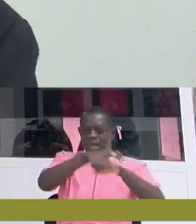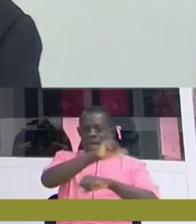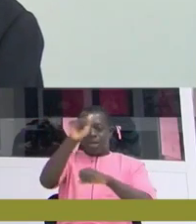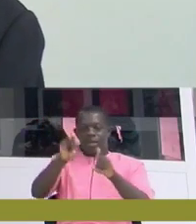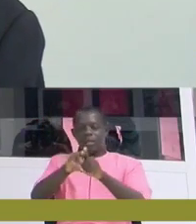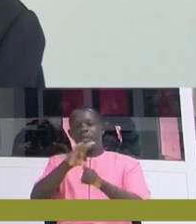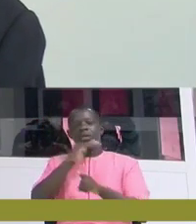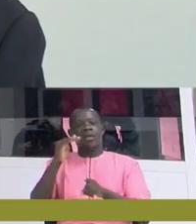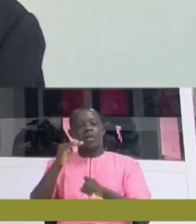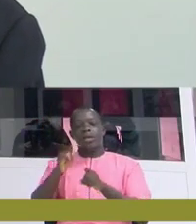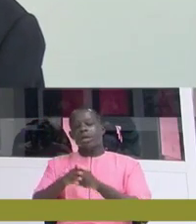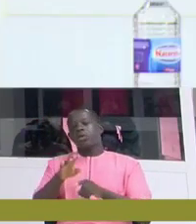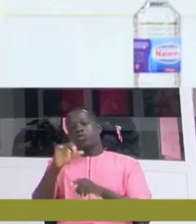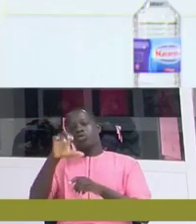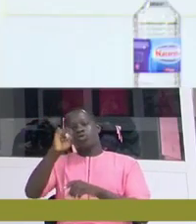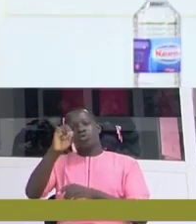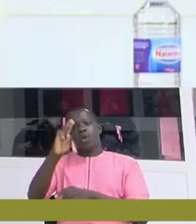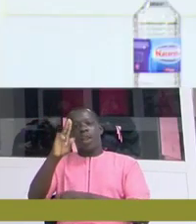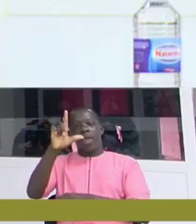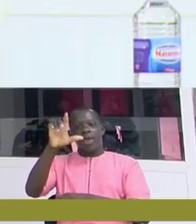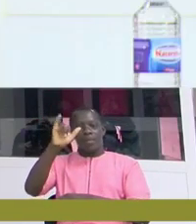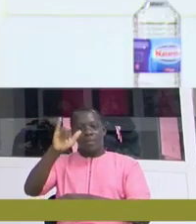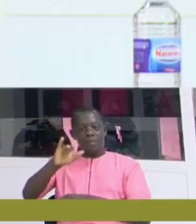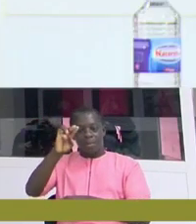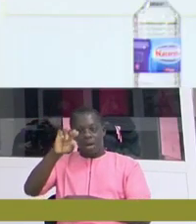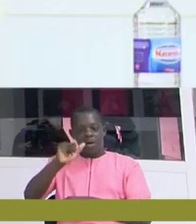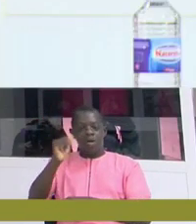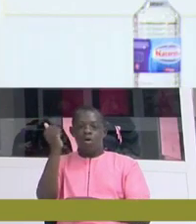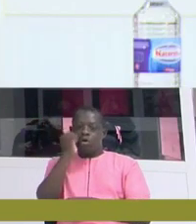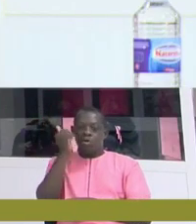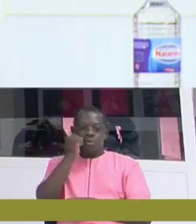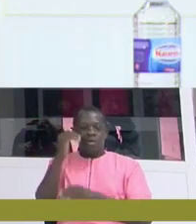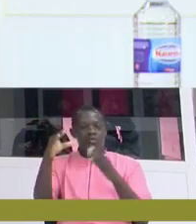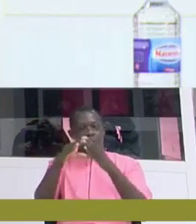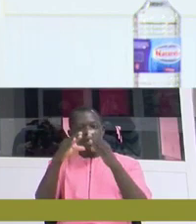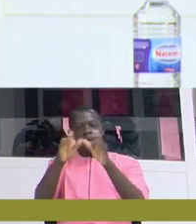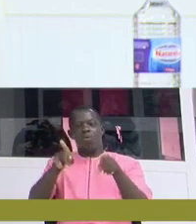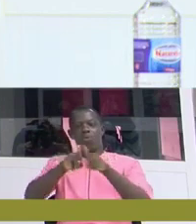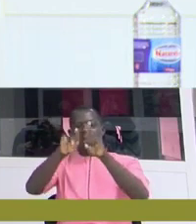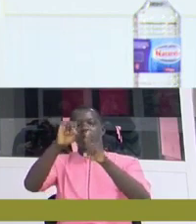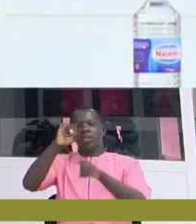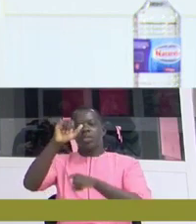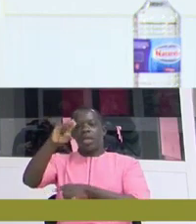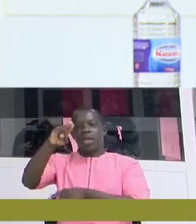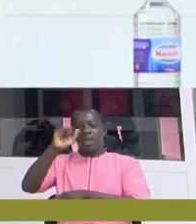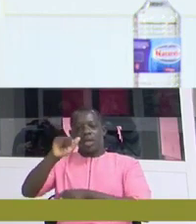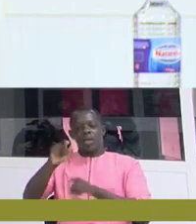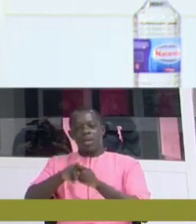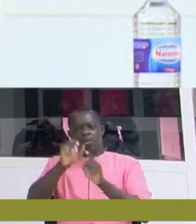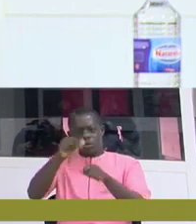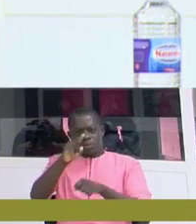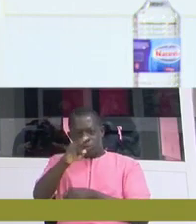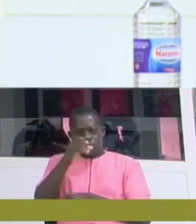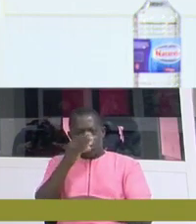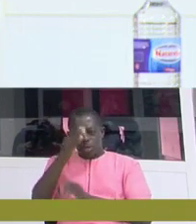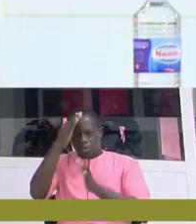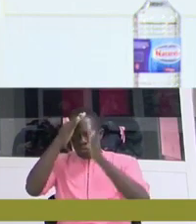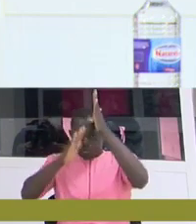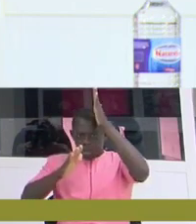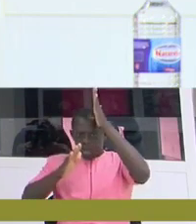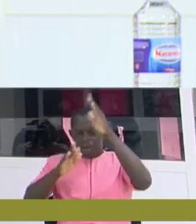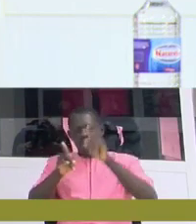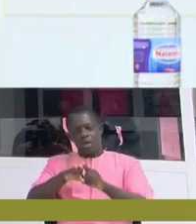Sana. Okay. Would you say he was a soldier as well? Soldier uniform mobile. He had military uniforms.